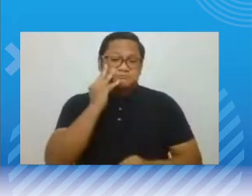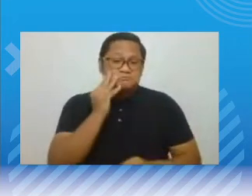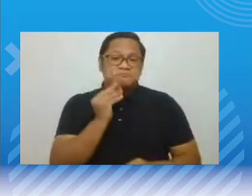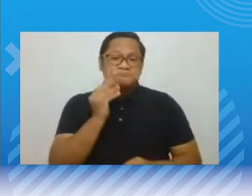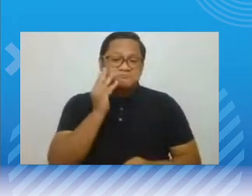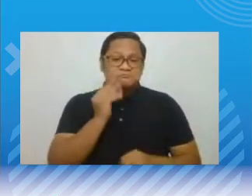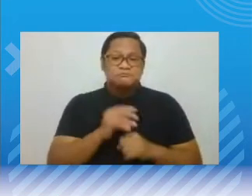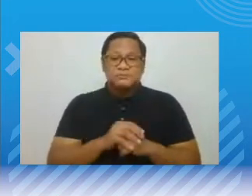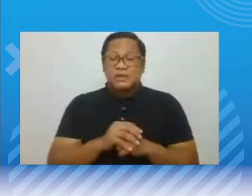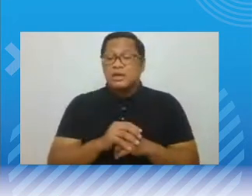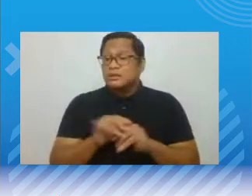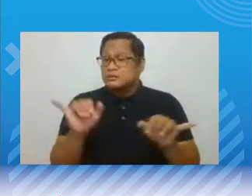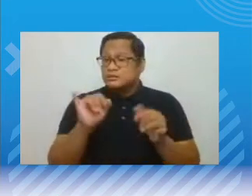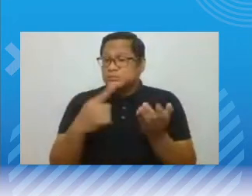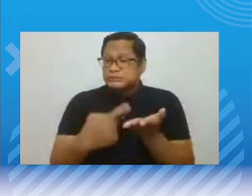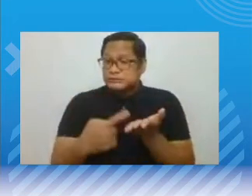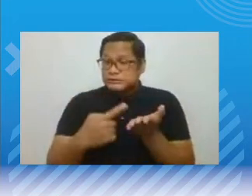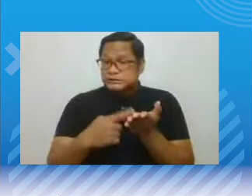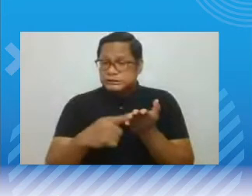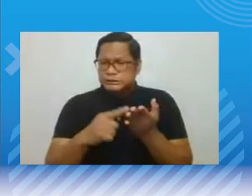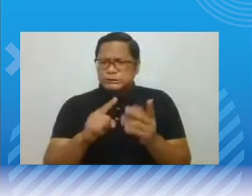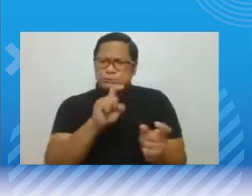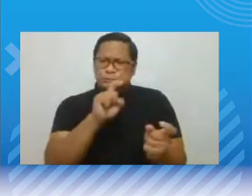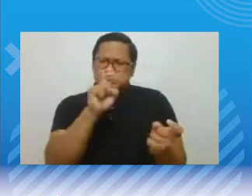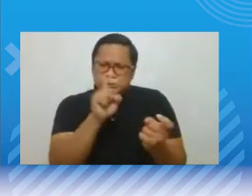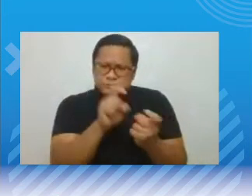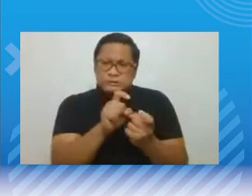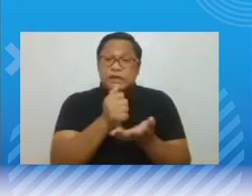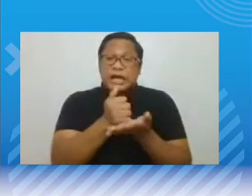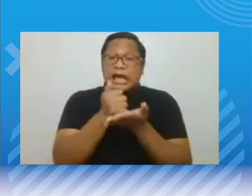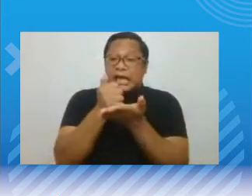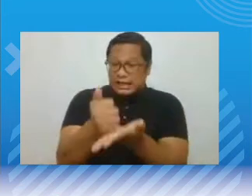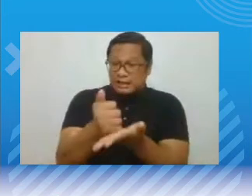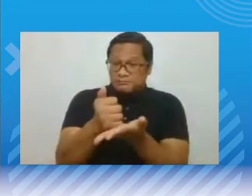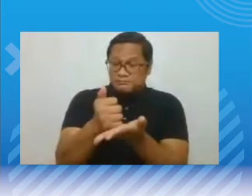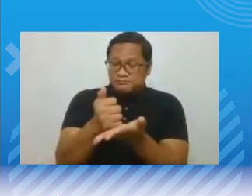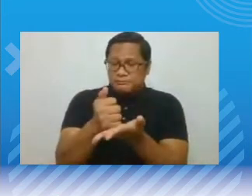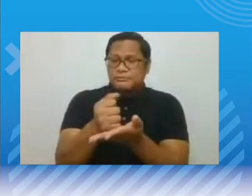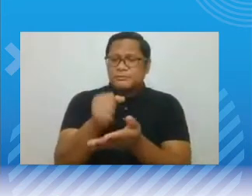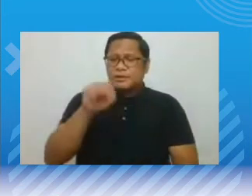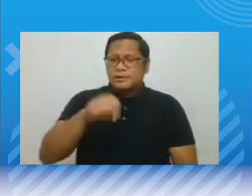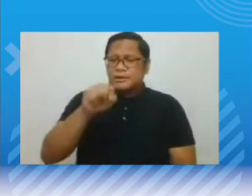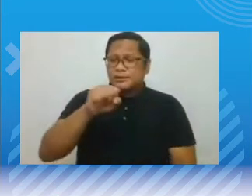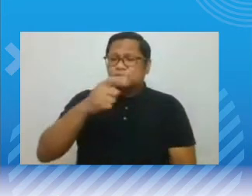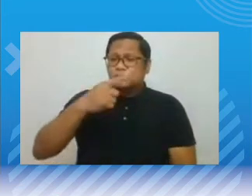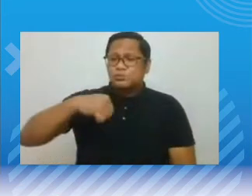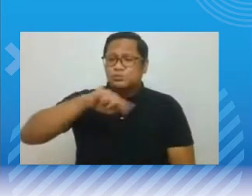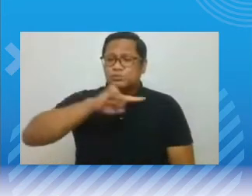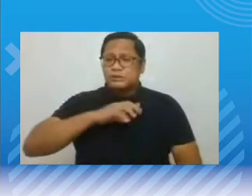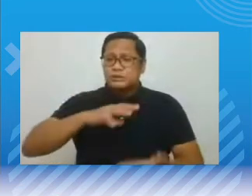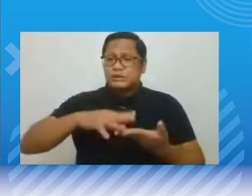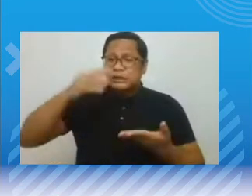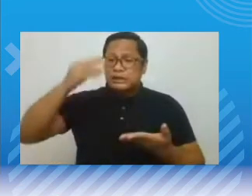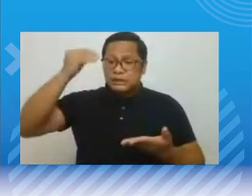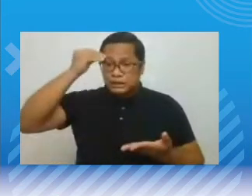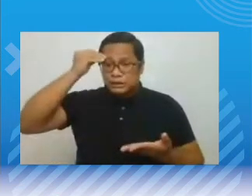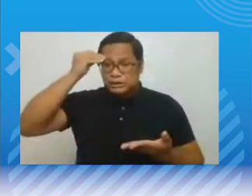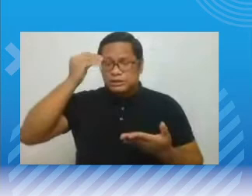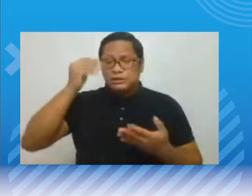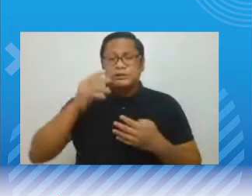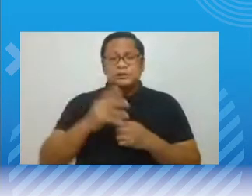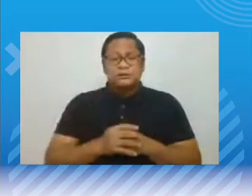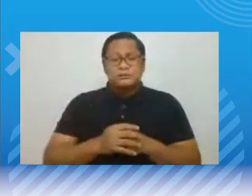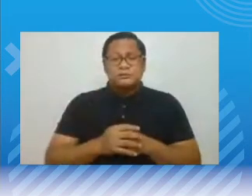I will talk about one particular intervention which we have learned from delivering